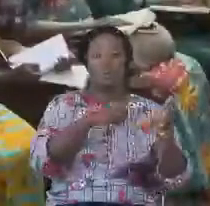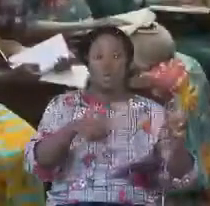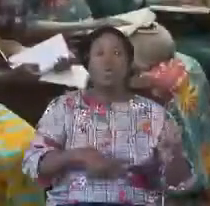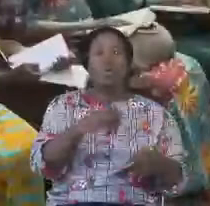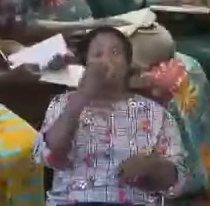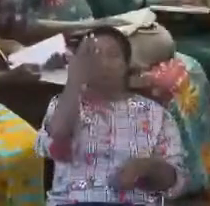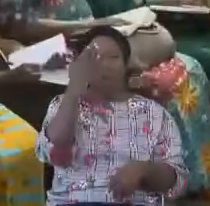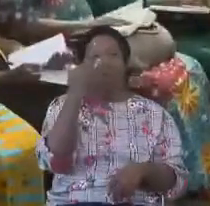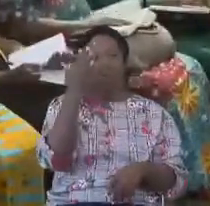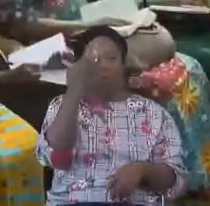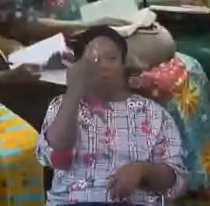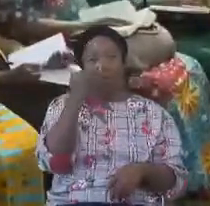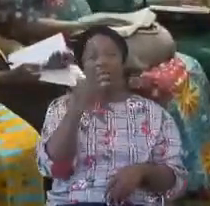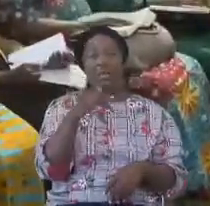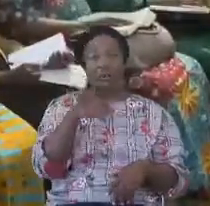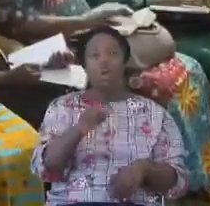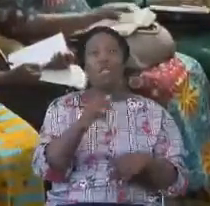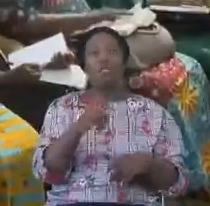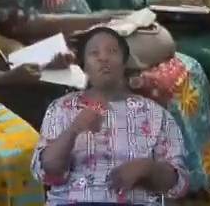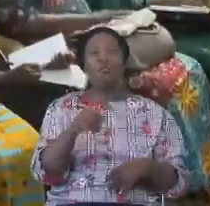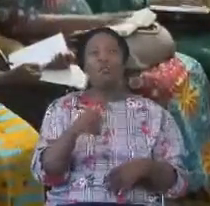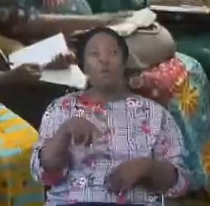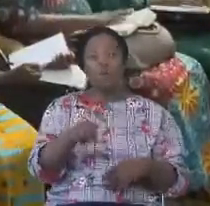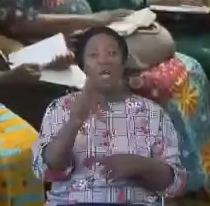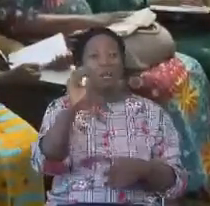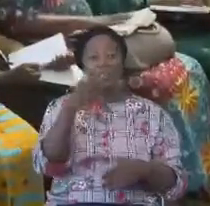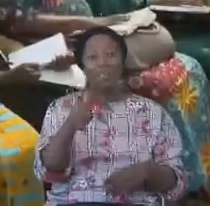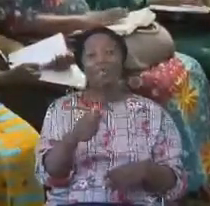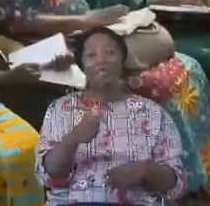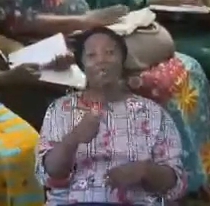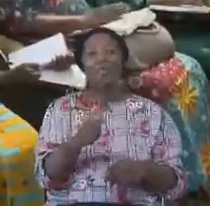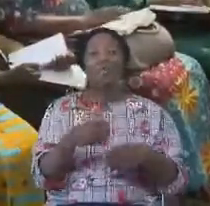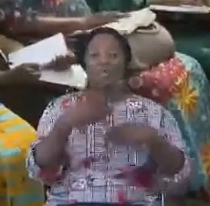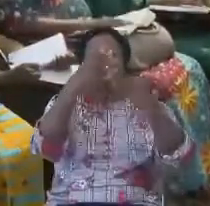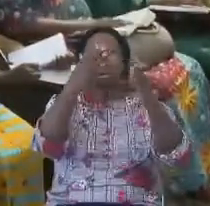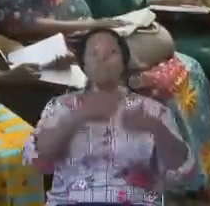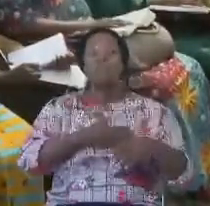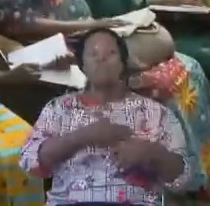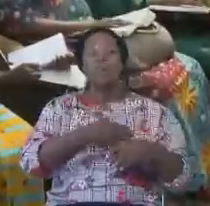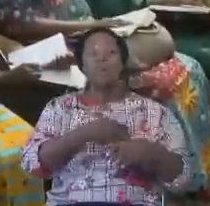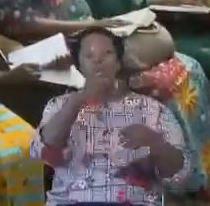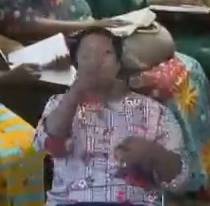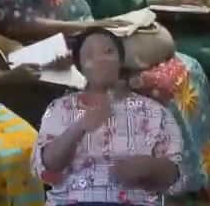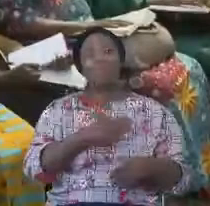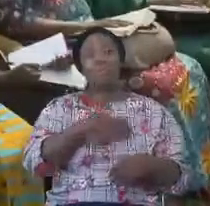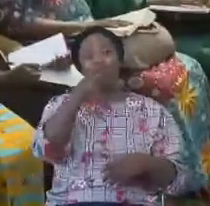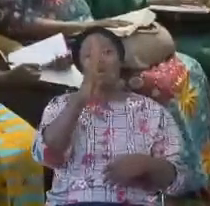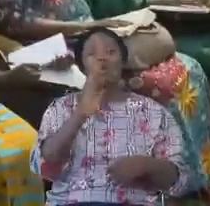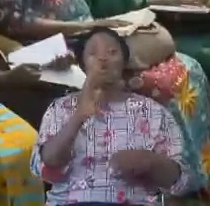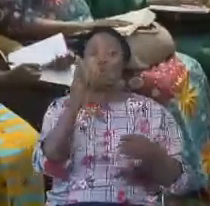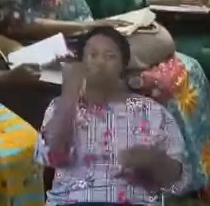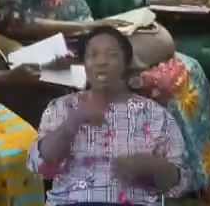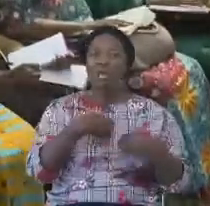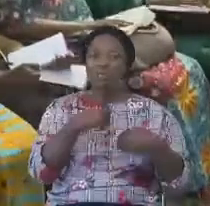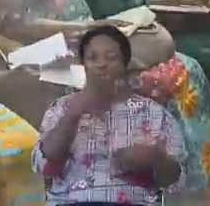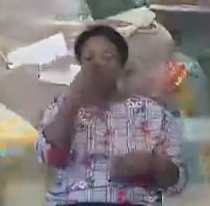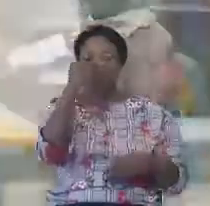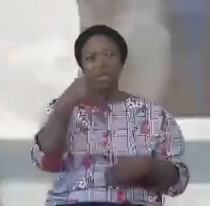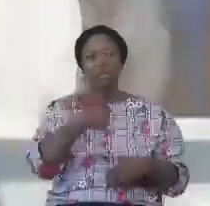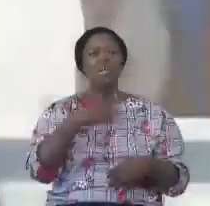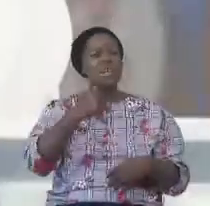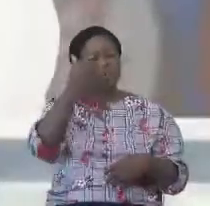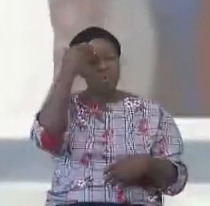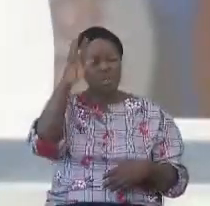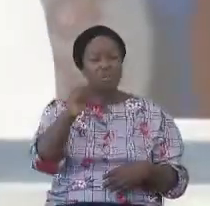whole world, to recognize him as Lord while he himself cried out, my God, why hast